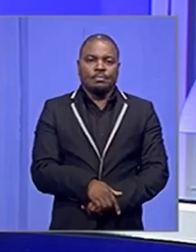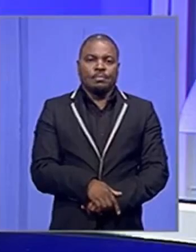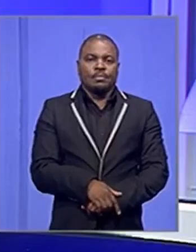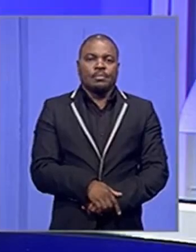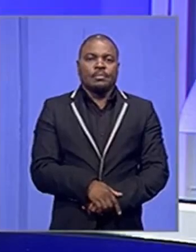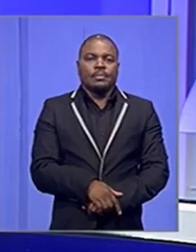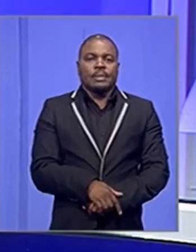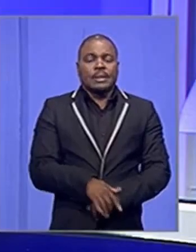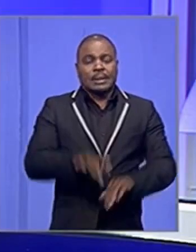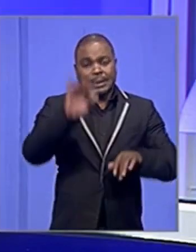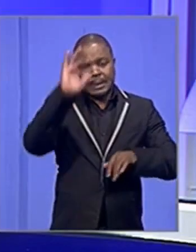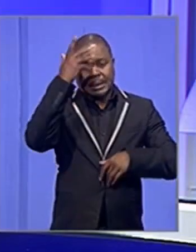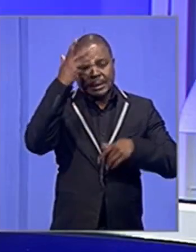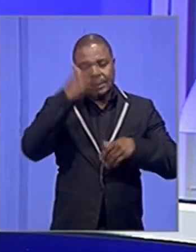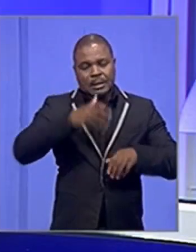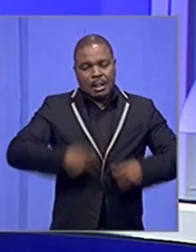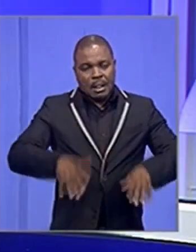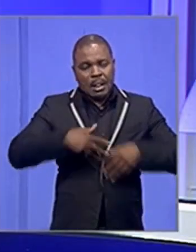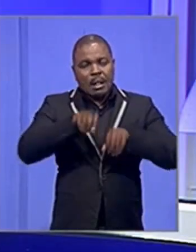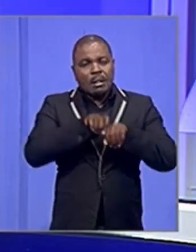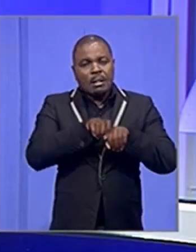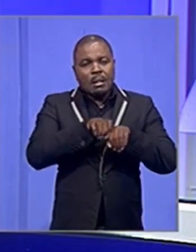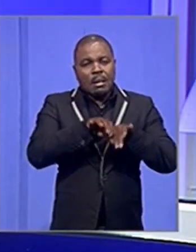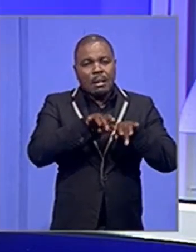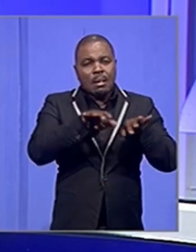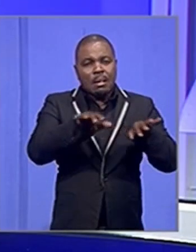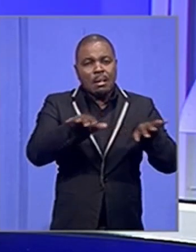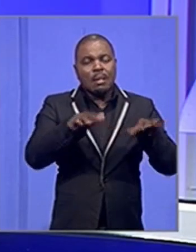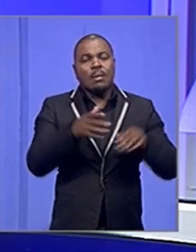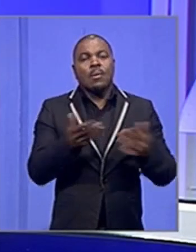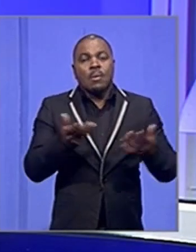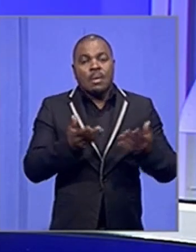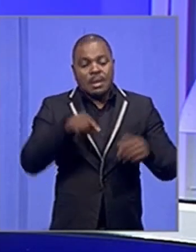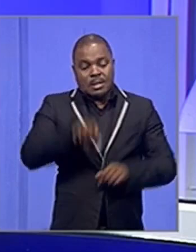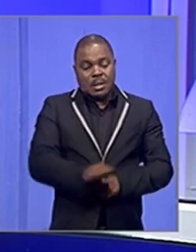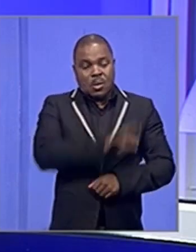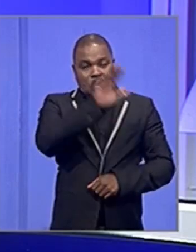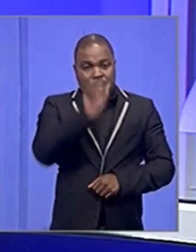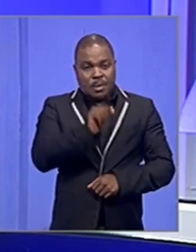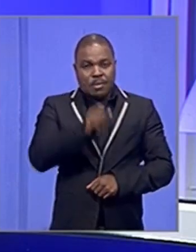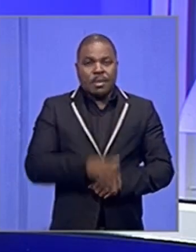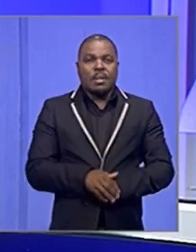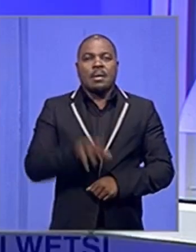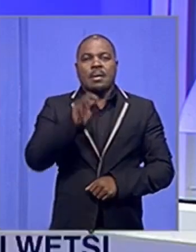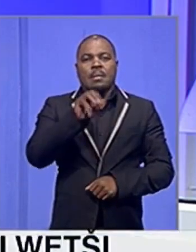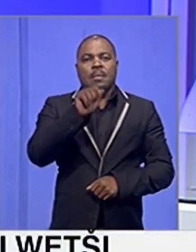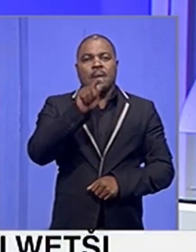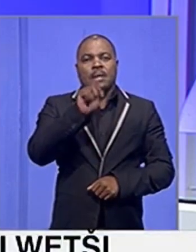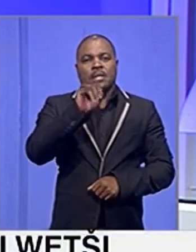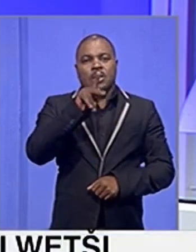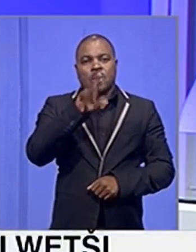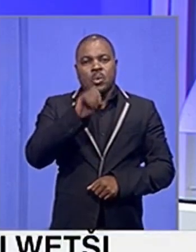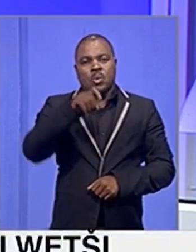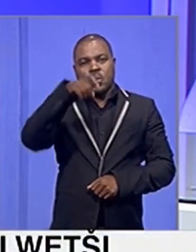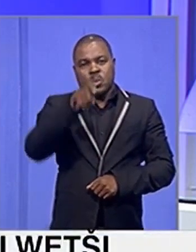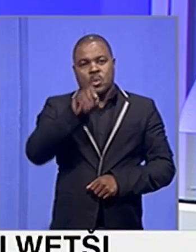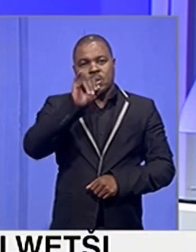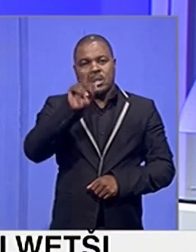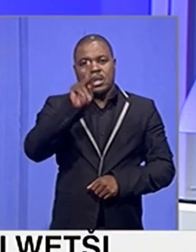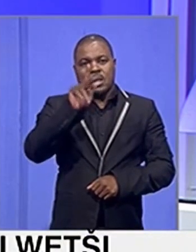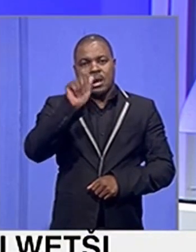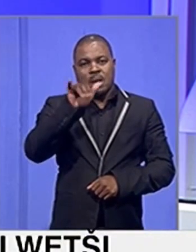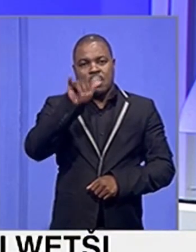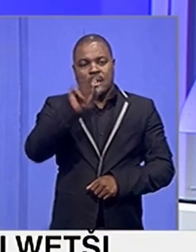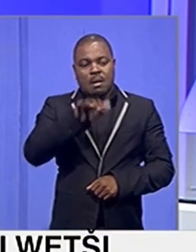Ge diphetetso tsa bolwetse bja cholera di thoma go tsoša tlhogo ka nageng, badudi ba Matiko, Shikaya, ka ntlenyana ga